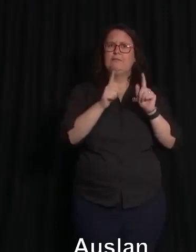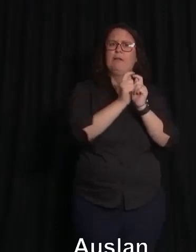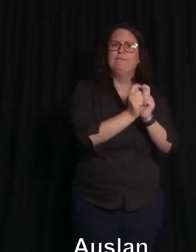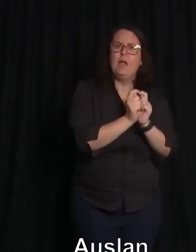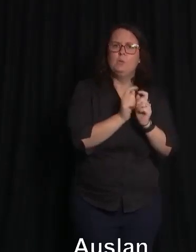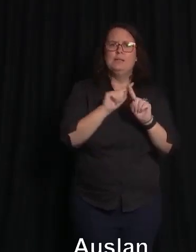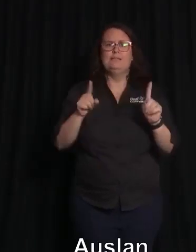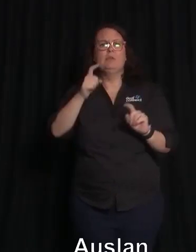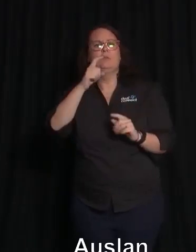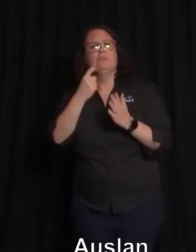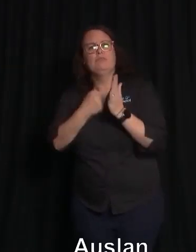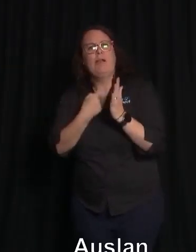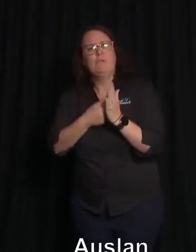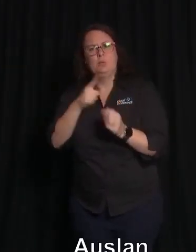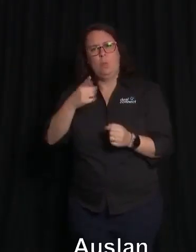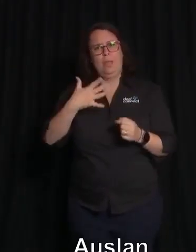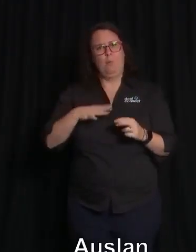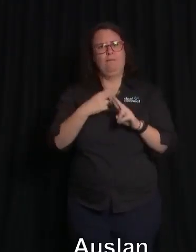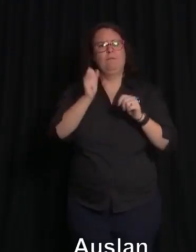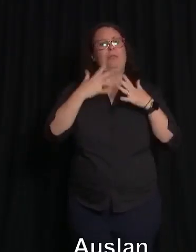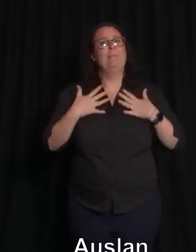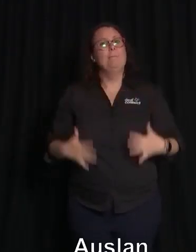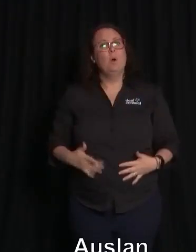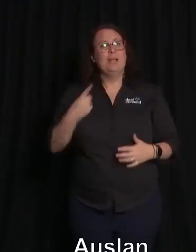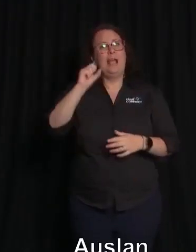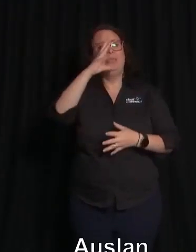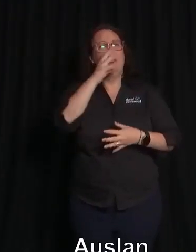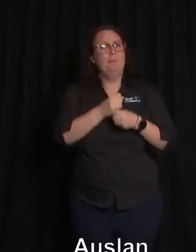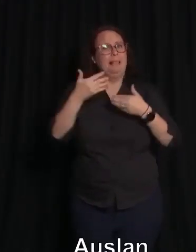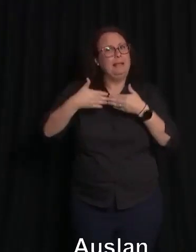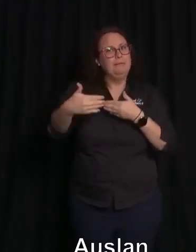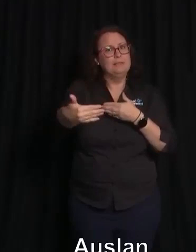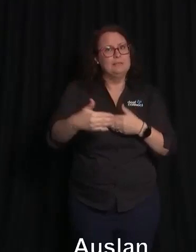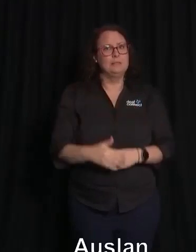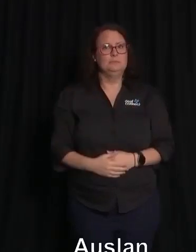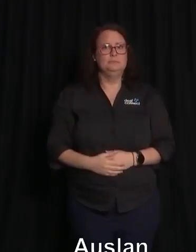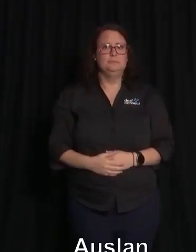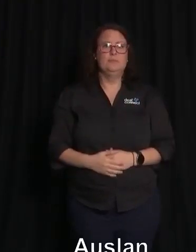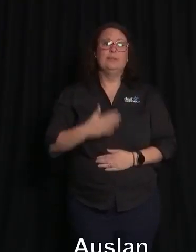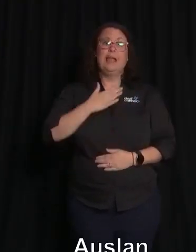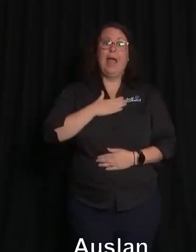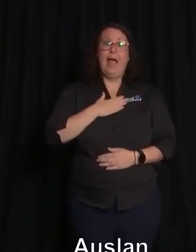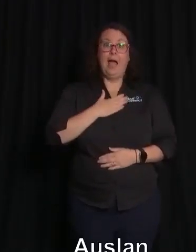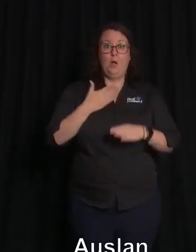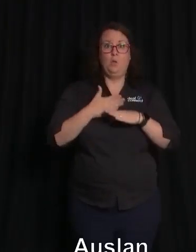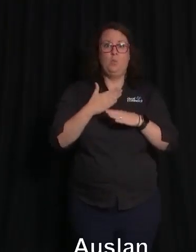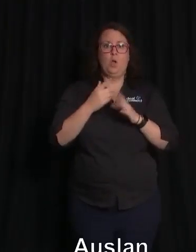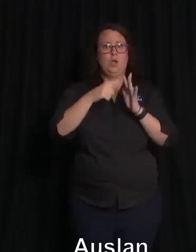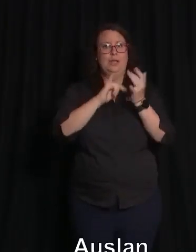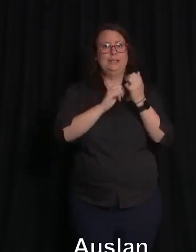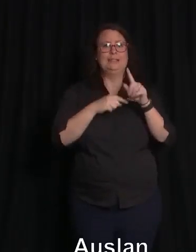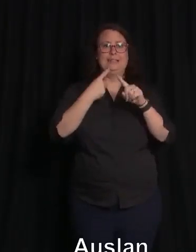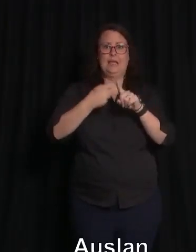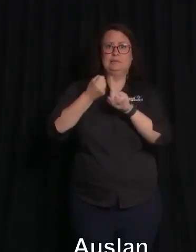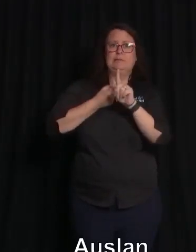treated. And the work of the intersex movement is trying to make sure that everybody has the maximum potential